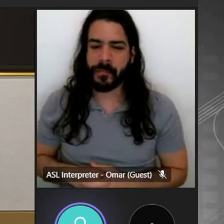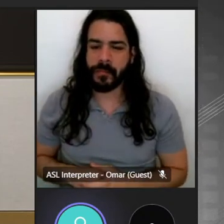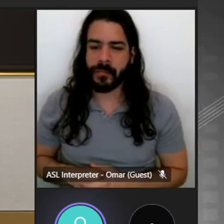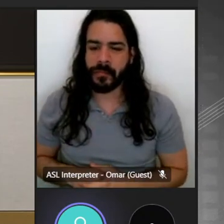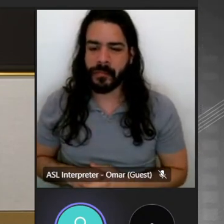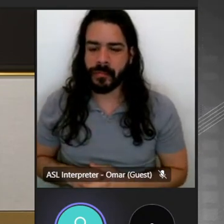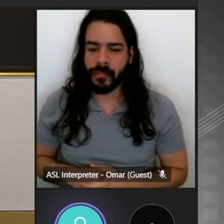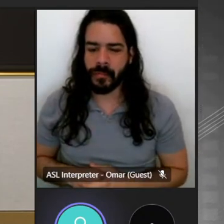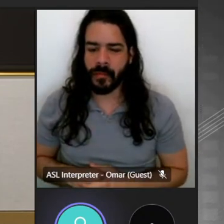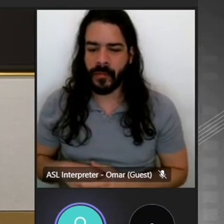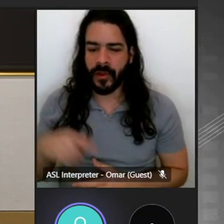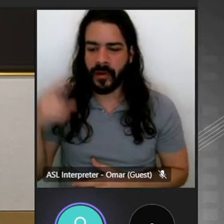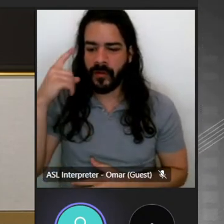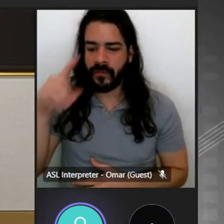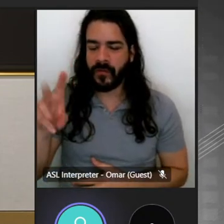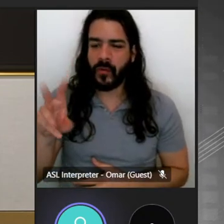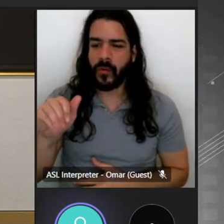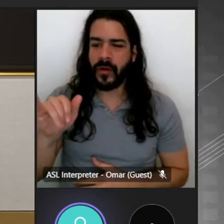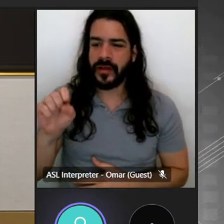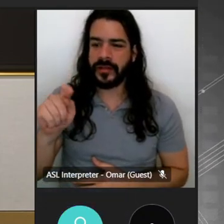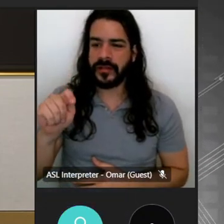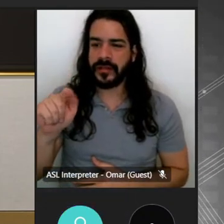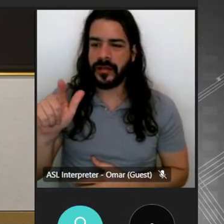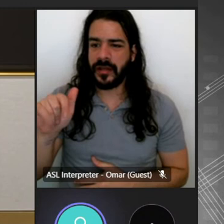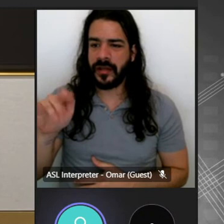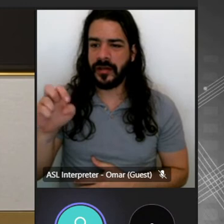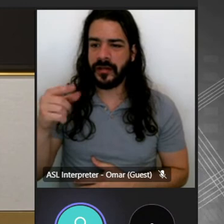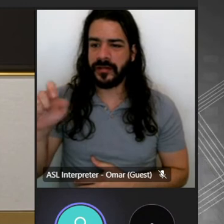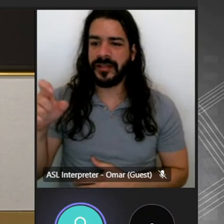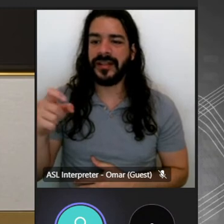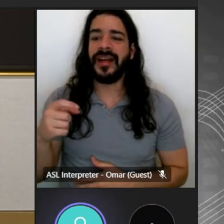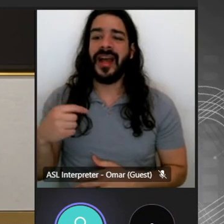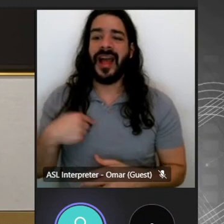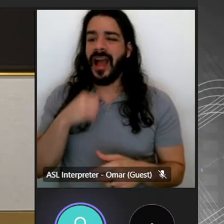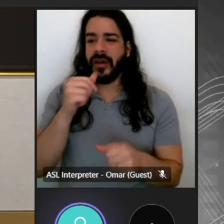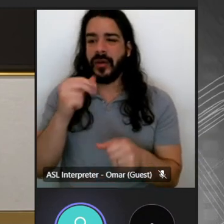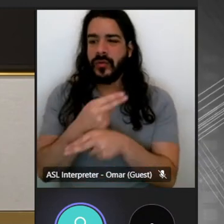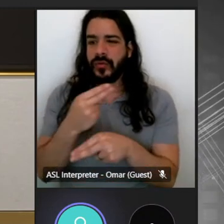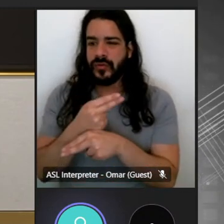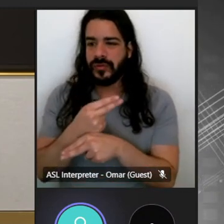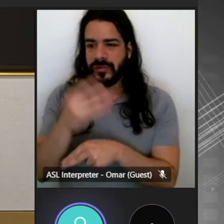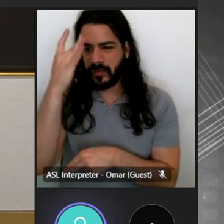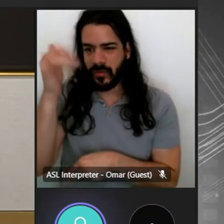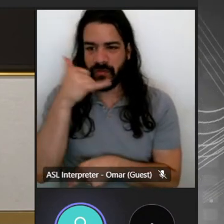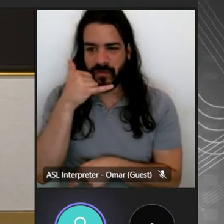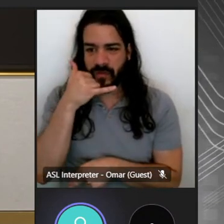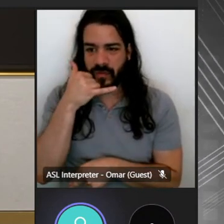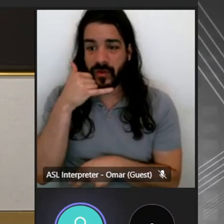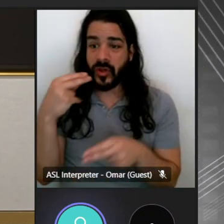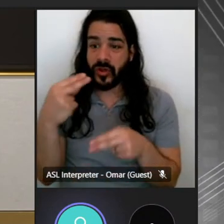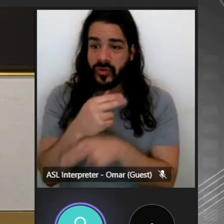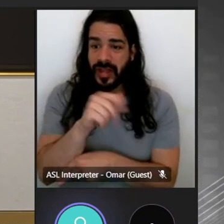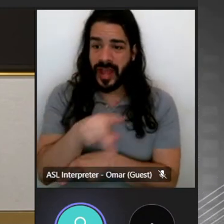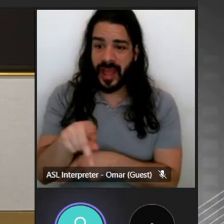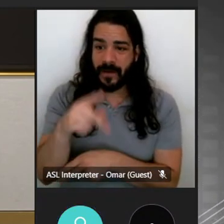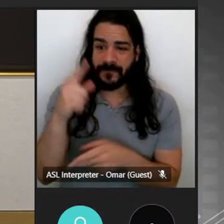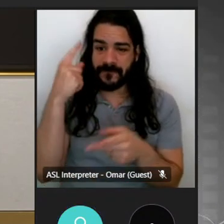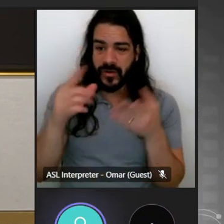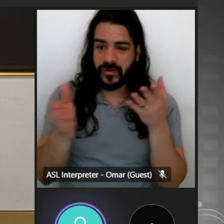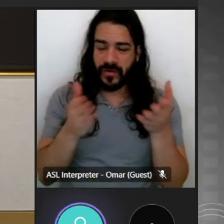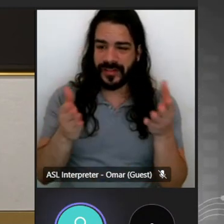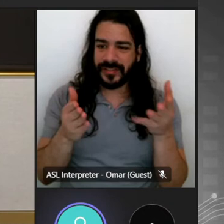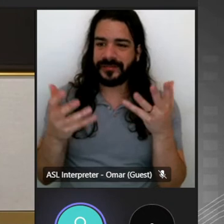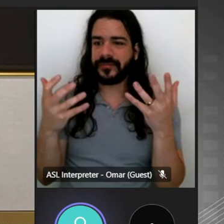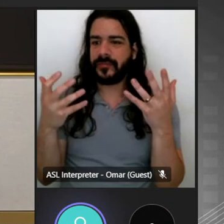also that for the way finding stuff I'm a person who does not use a smartphone um and if we're going to